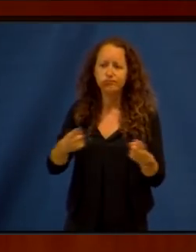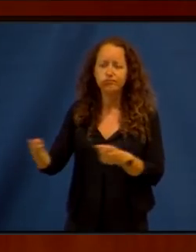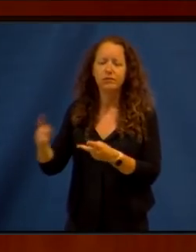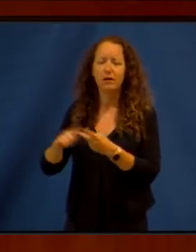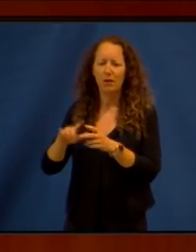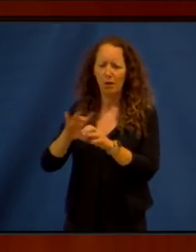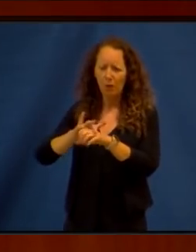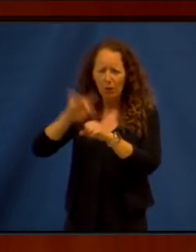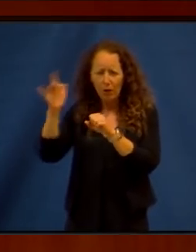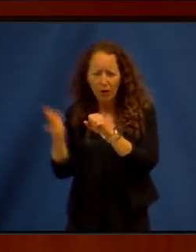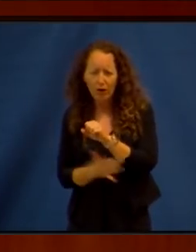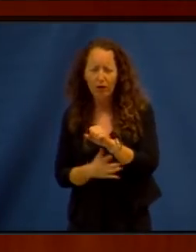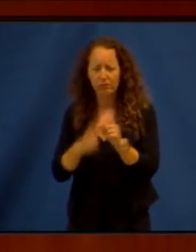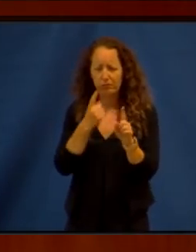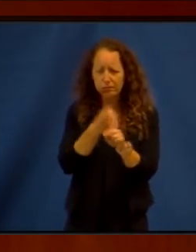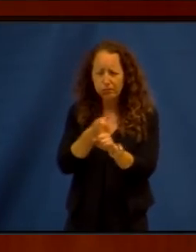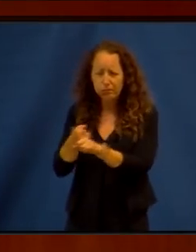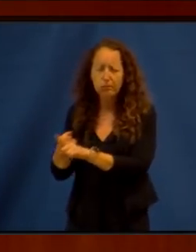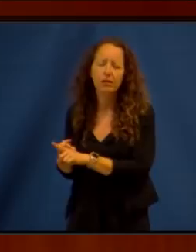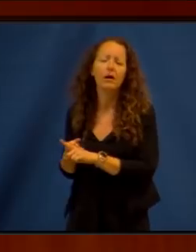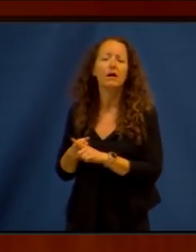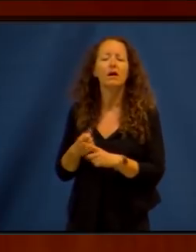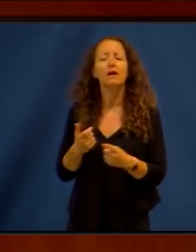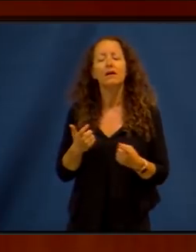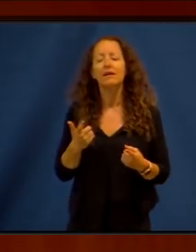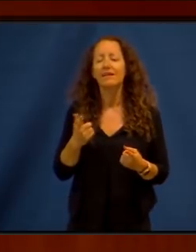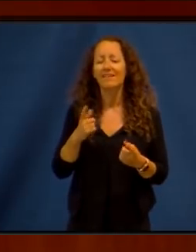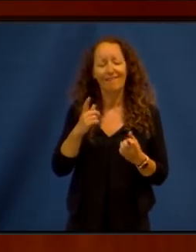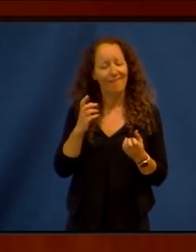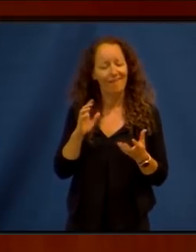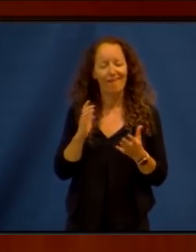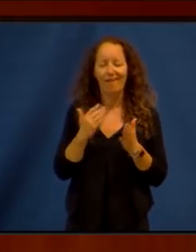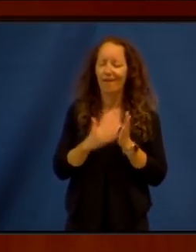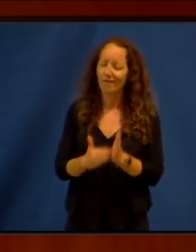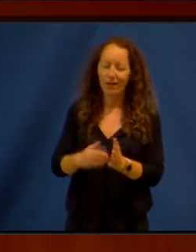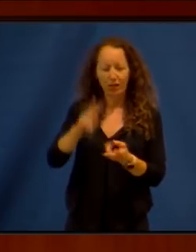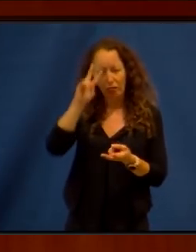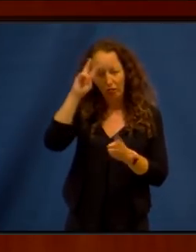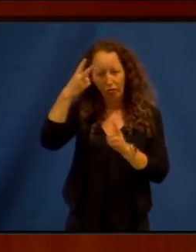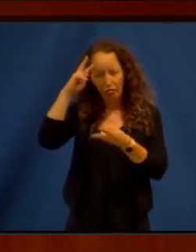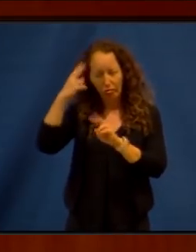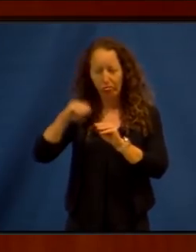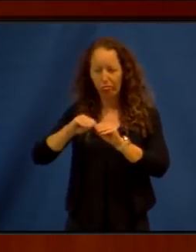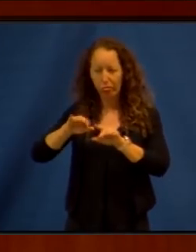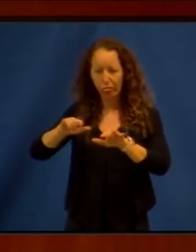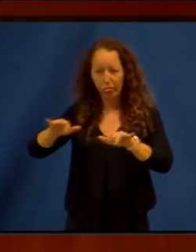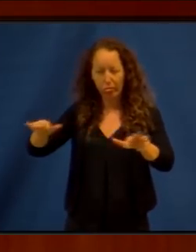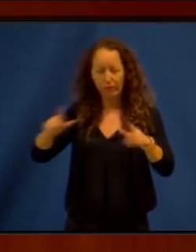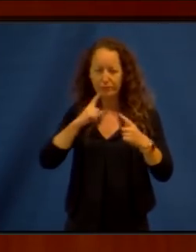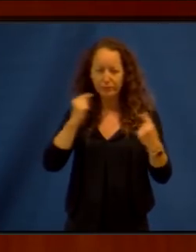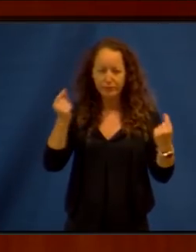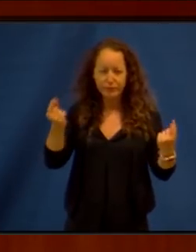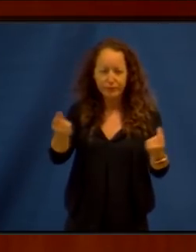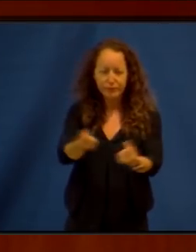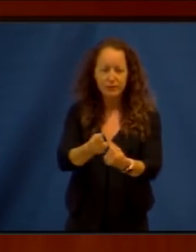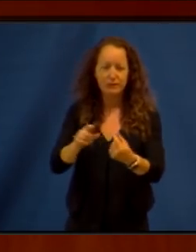does pop up quite extensively is a lot of misinformation that is circulating in regard